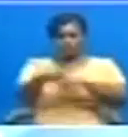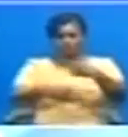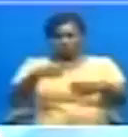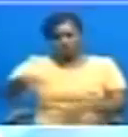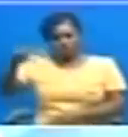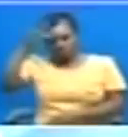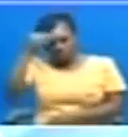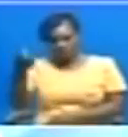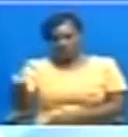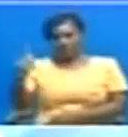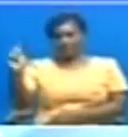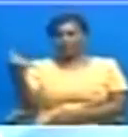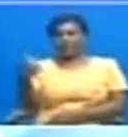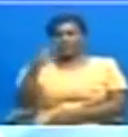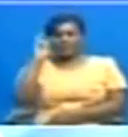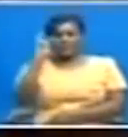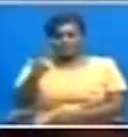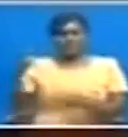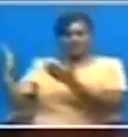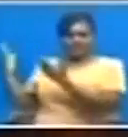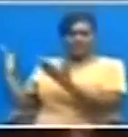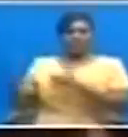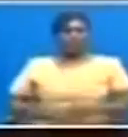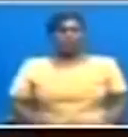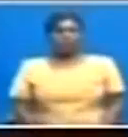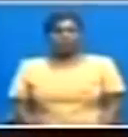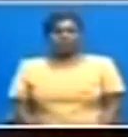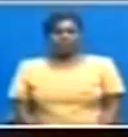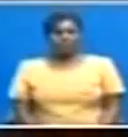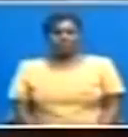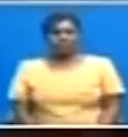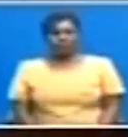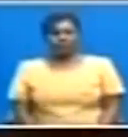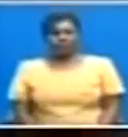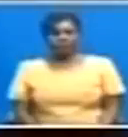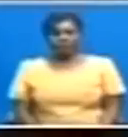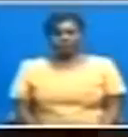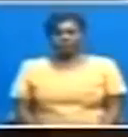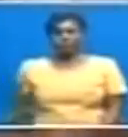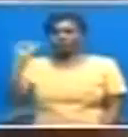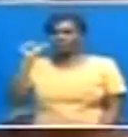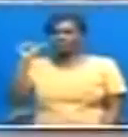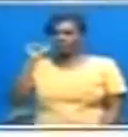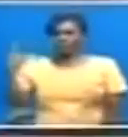British troops in Kenya. Take a look. British troops have been training on